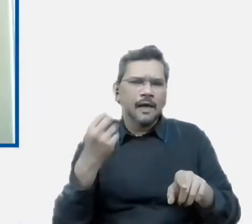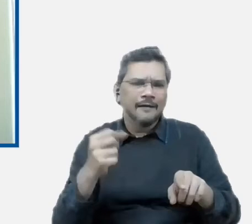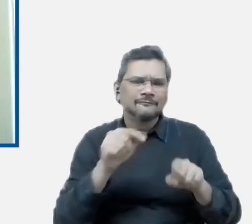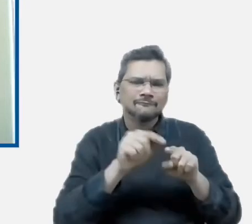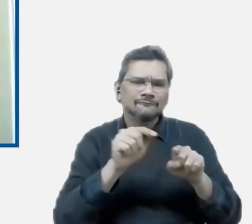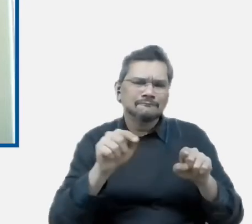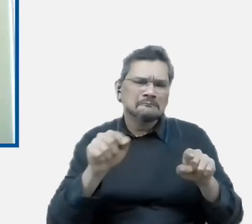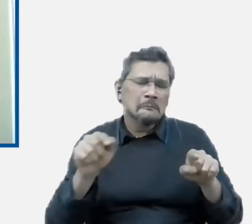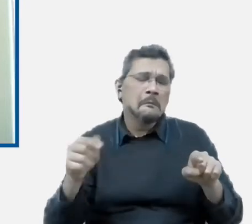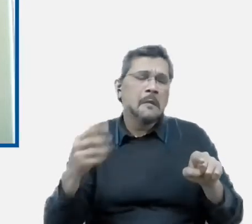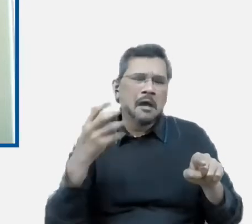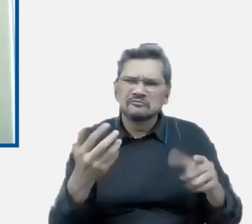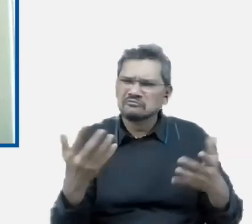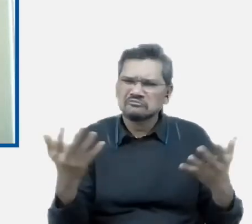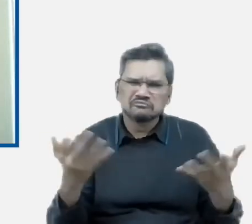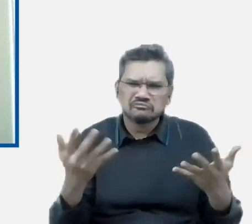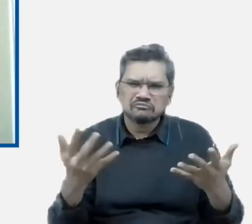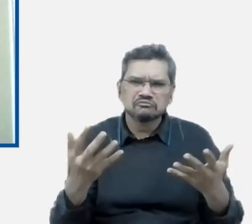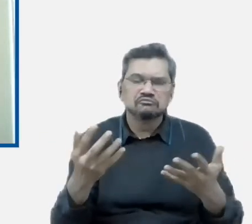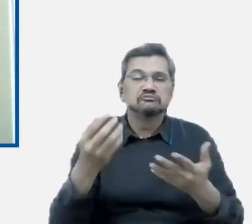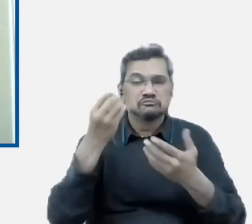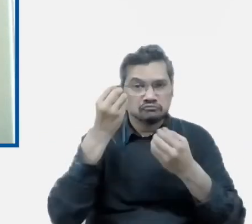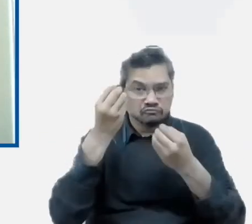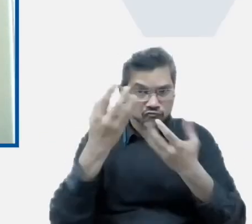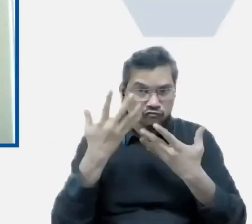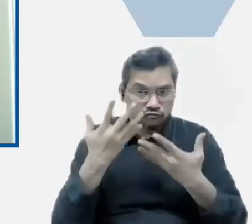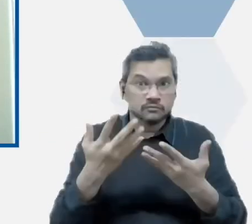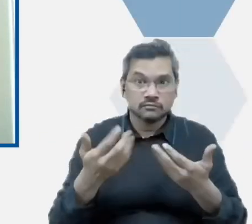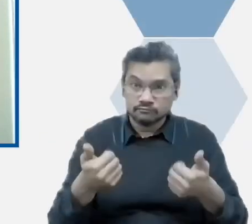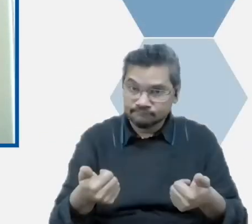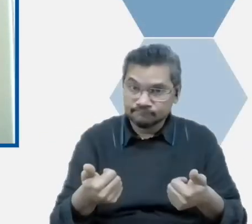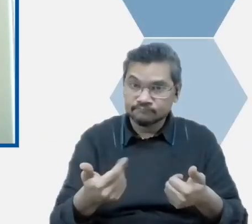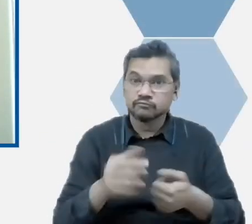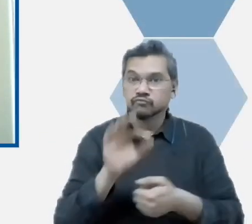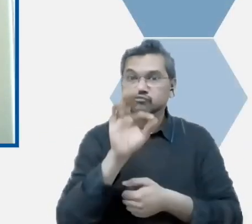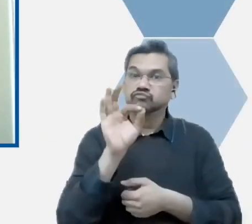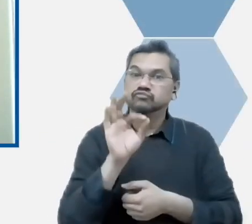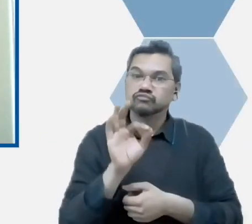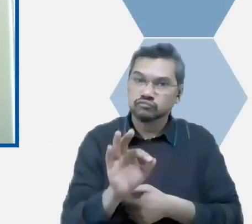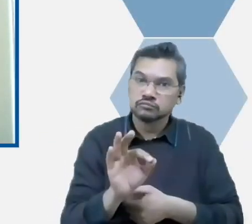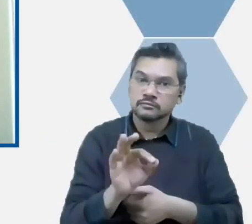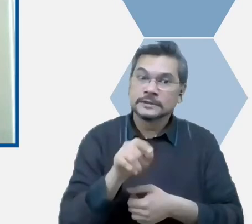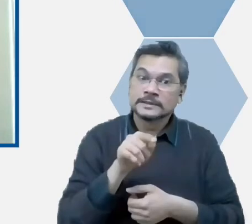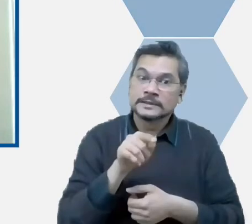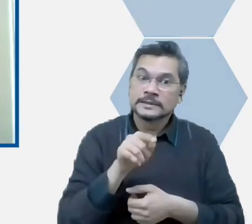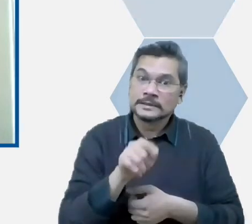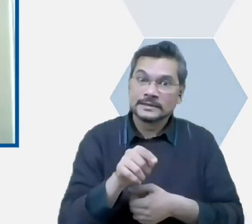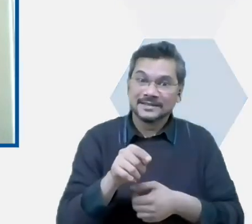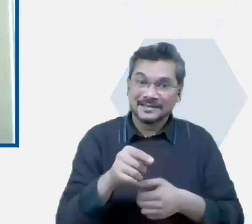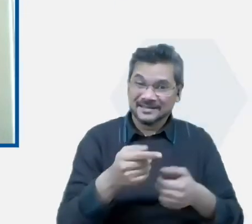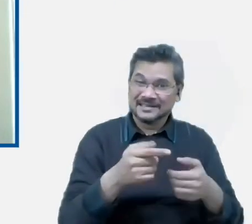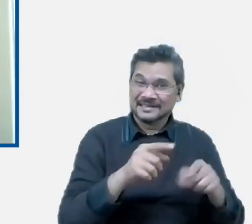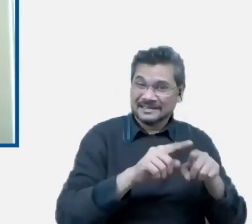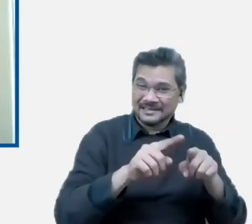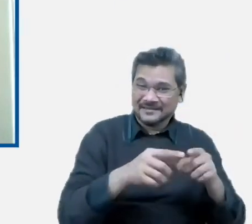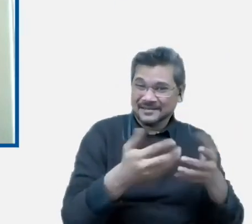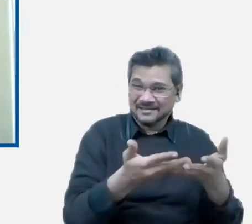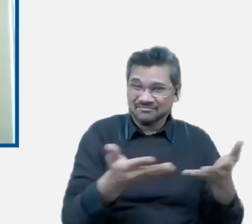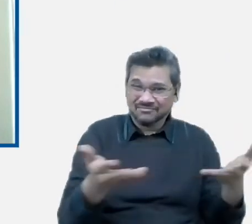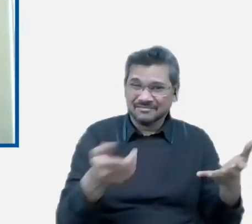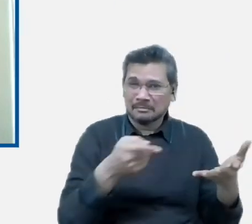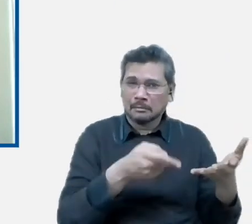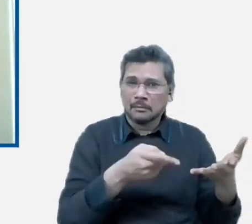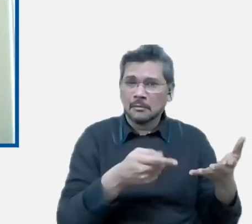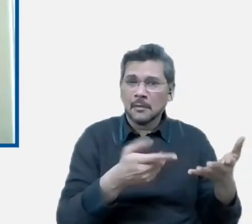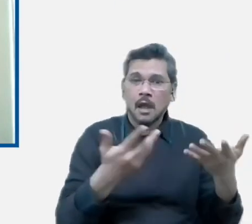what mechanisms and institutional arrangements seem to be valuable in addressing systematic risk in Eswatini?